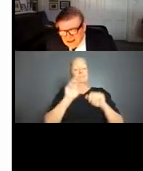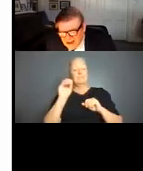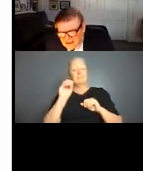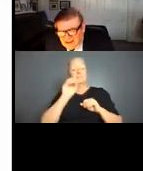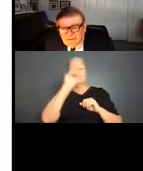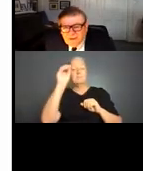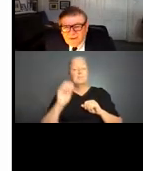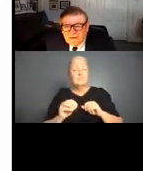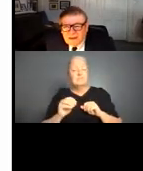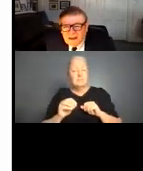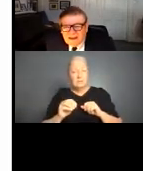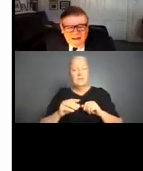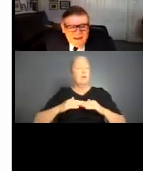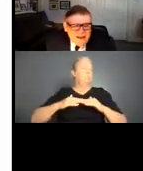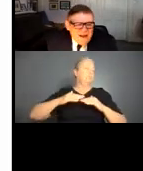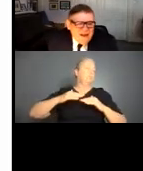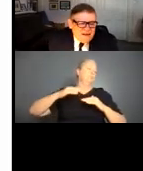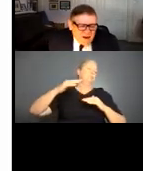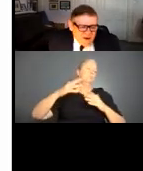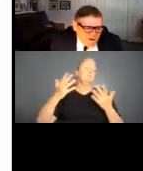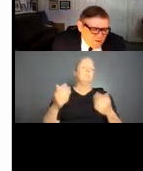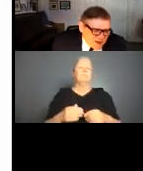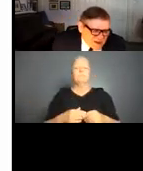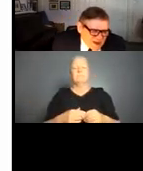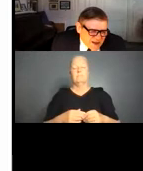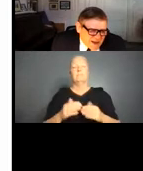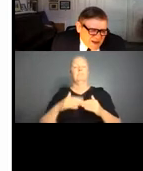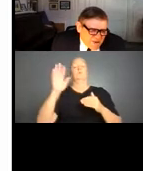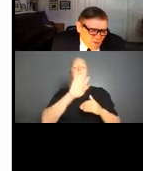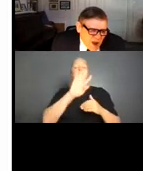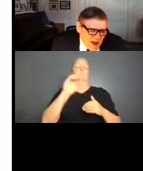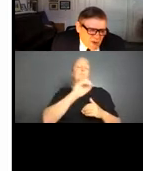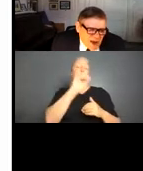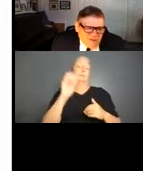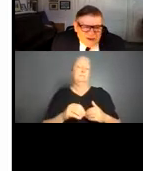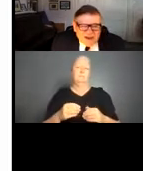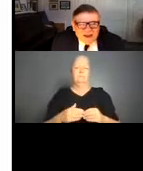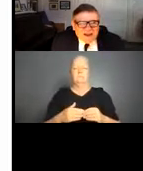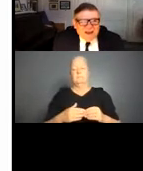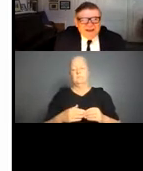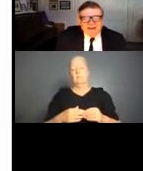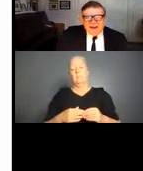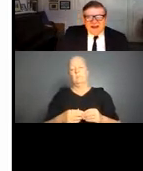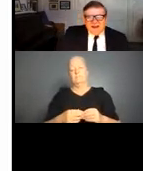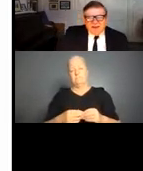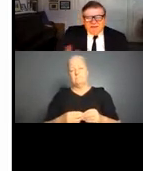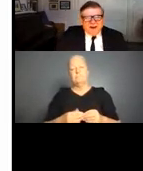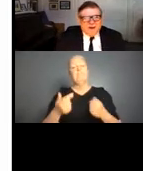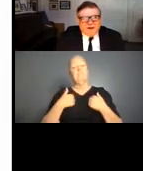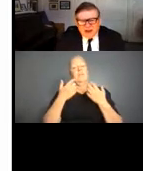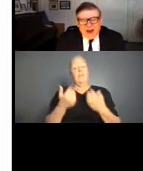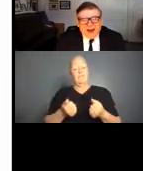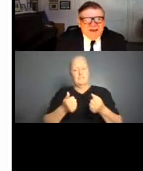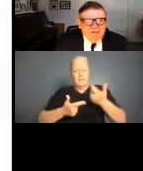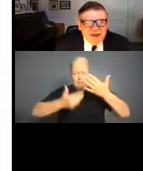and anxiety to 40%. So we can see that where we have the statistics, it shows a